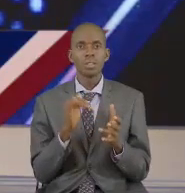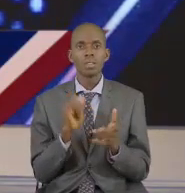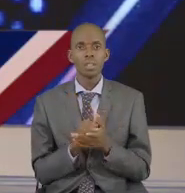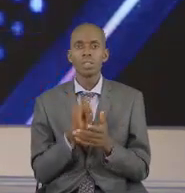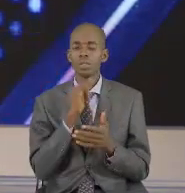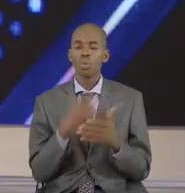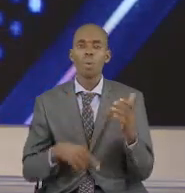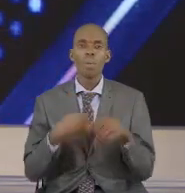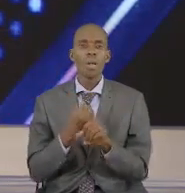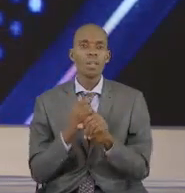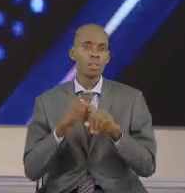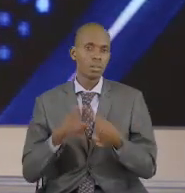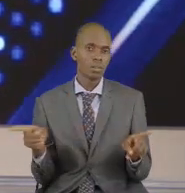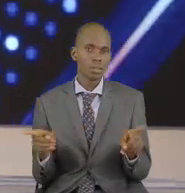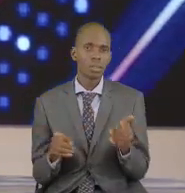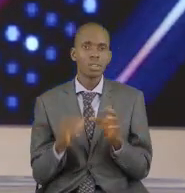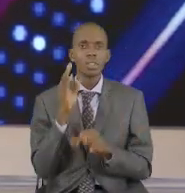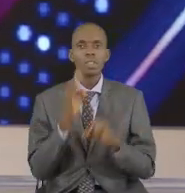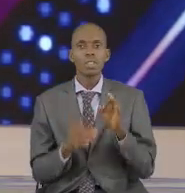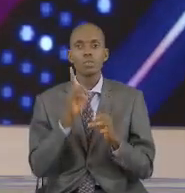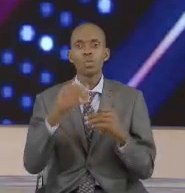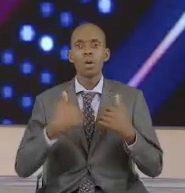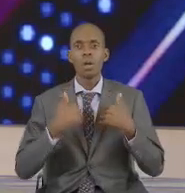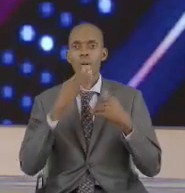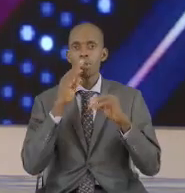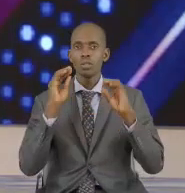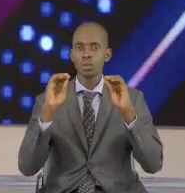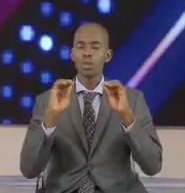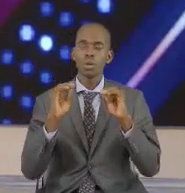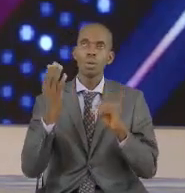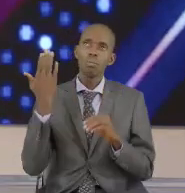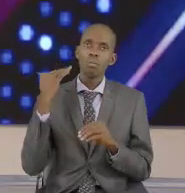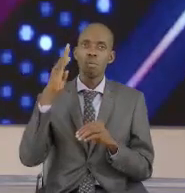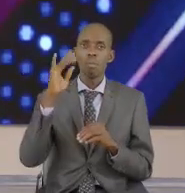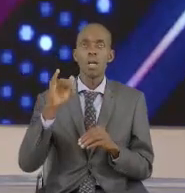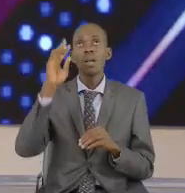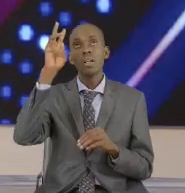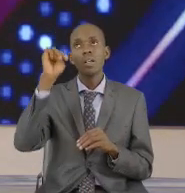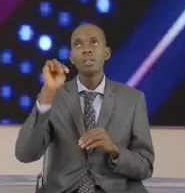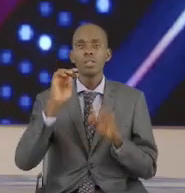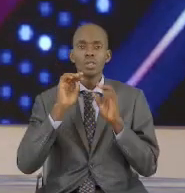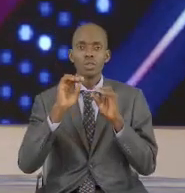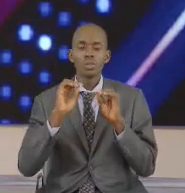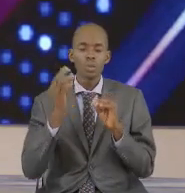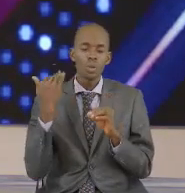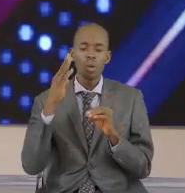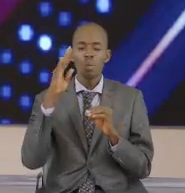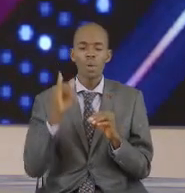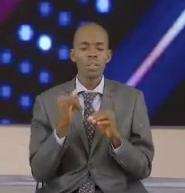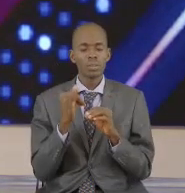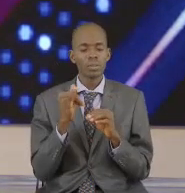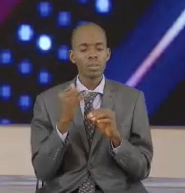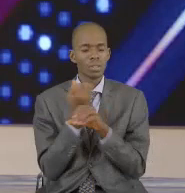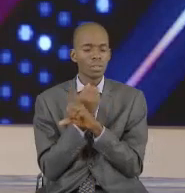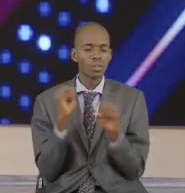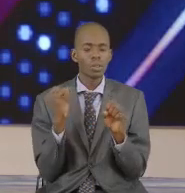difference. If you have been taught by him, taught on salvation, as the truth